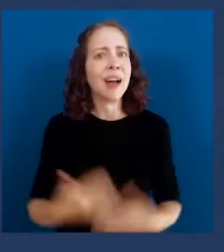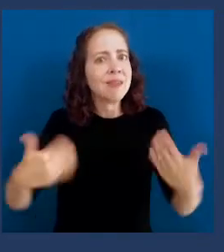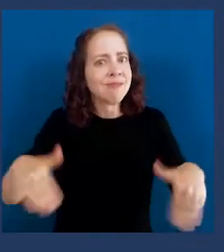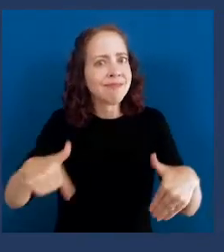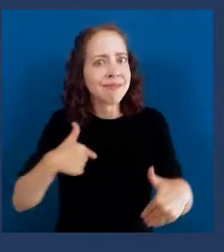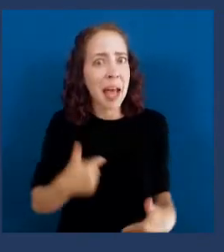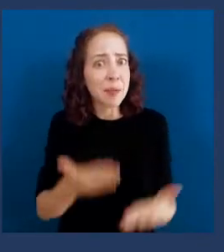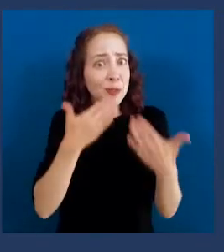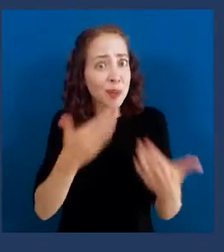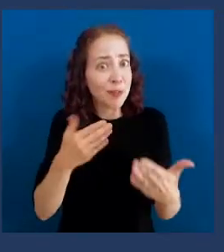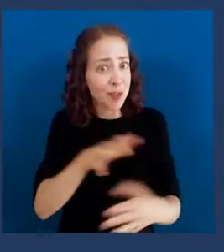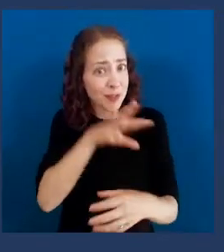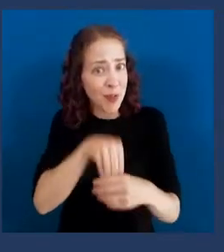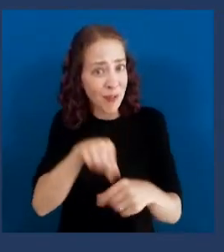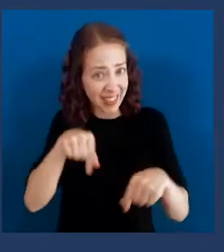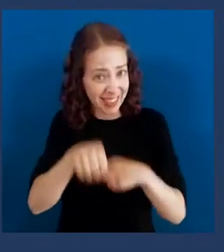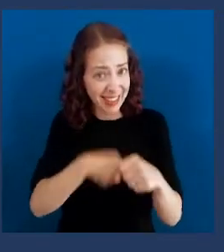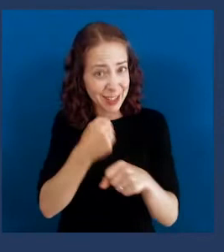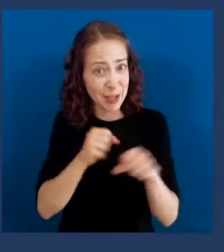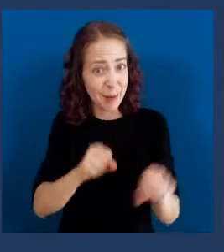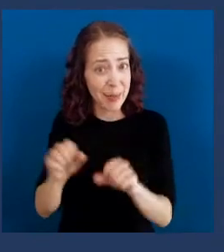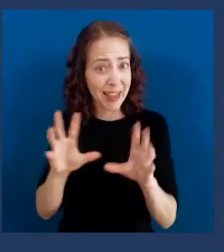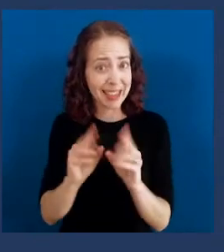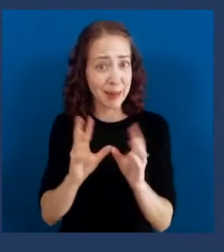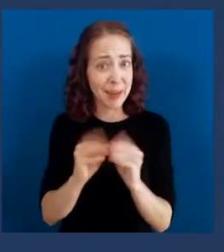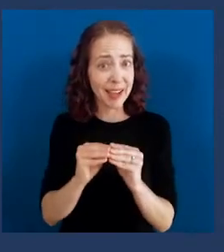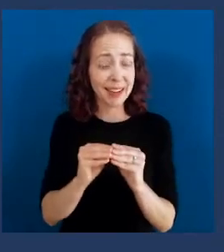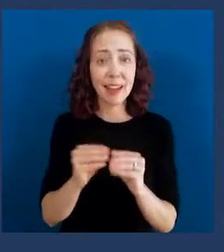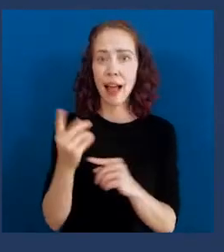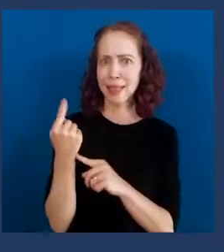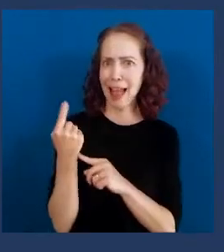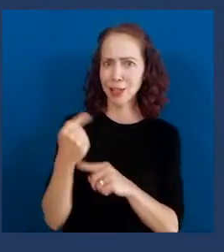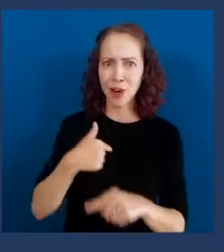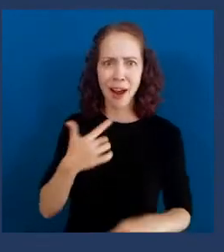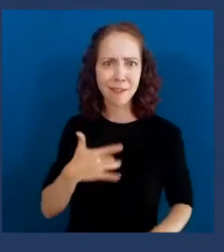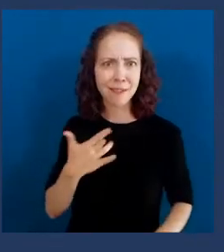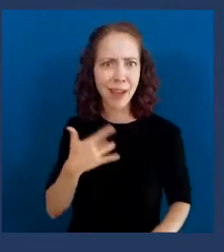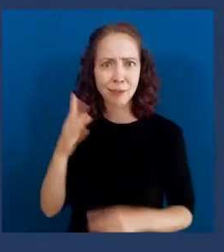so grateful to be part of this year's Ability Summit. Last year, I was